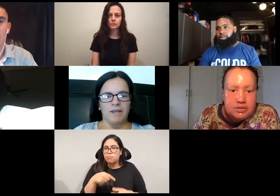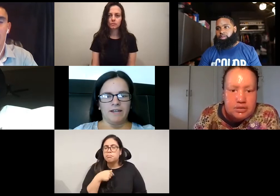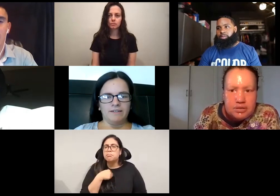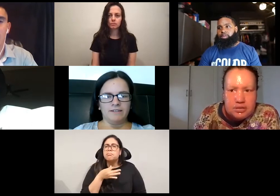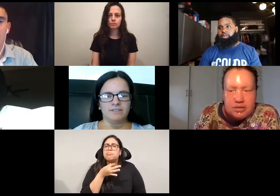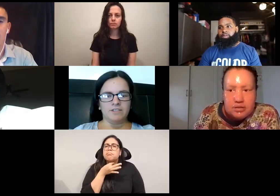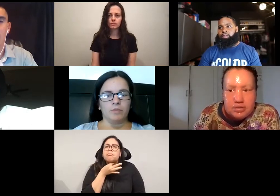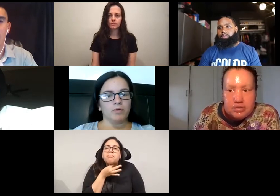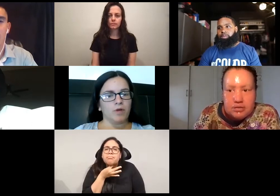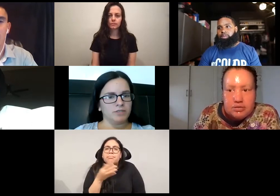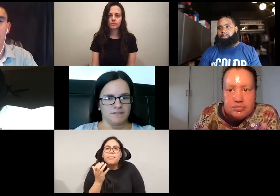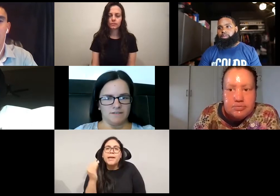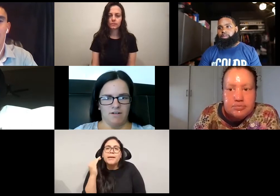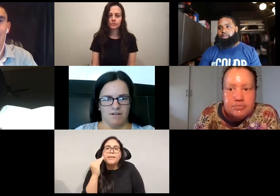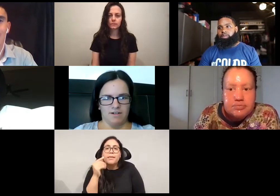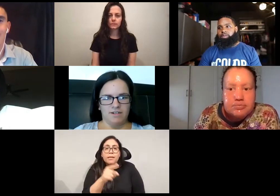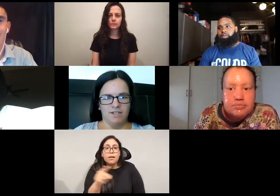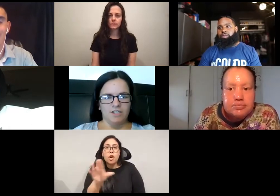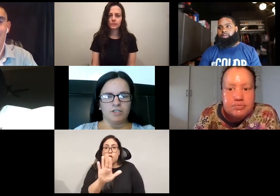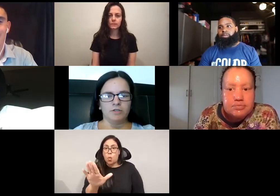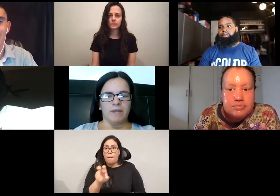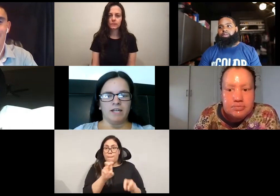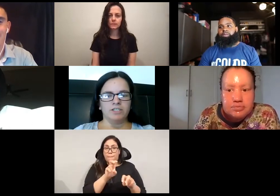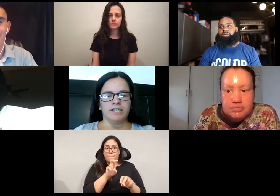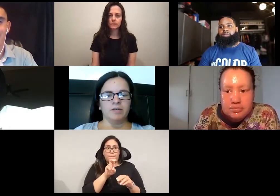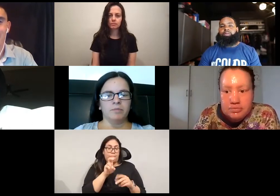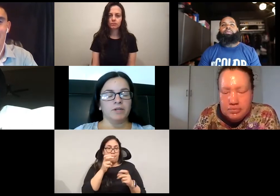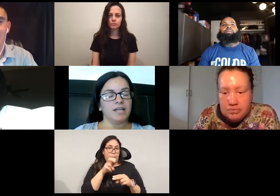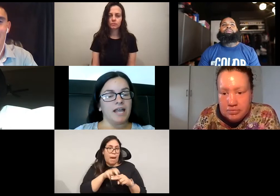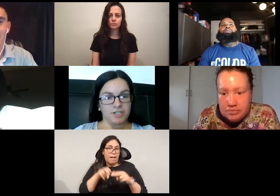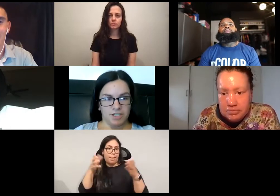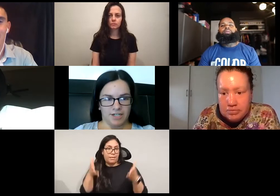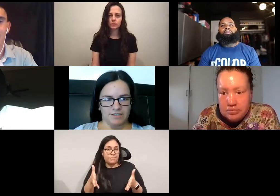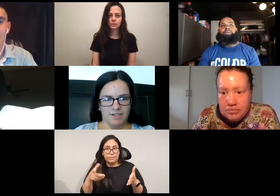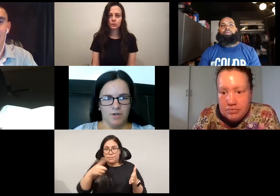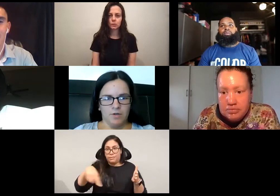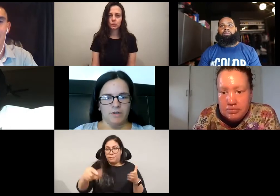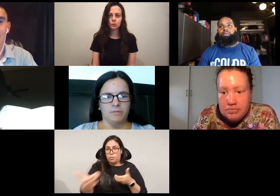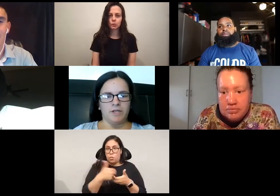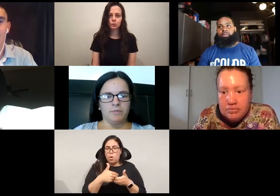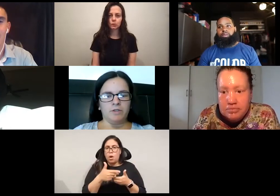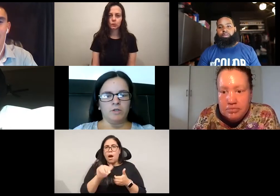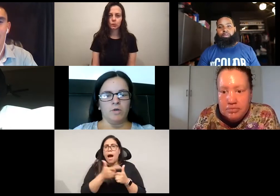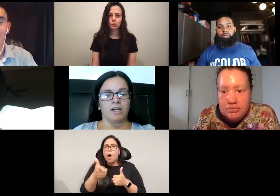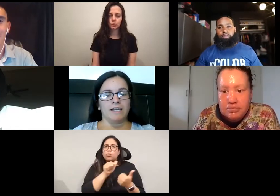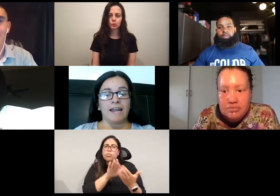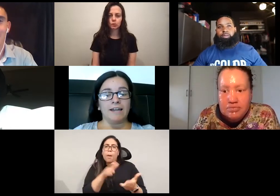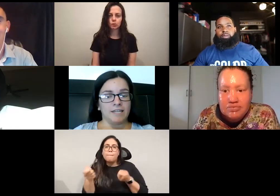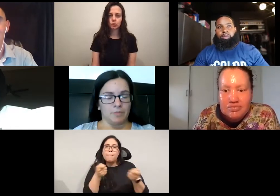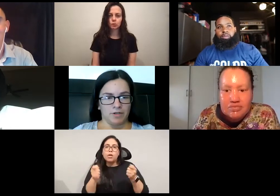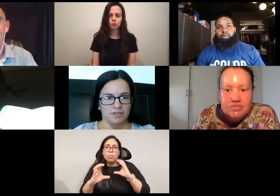what panelists' approaches are to managing communication with people who